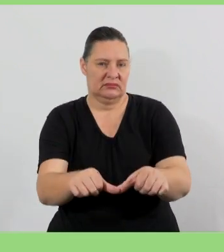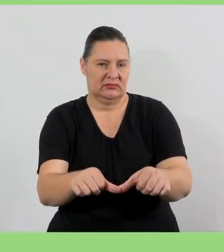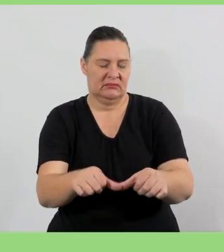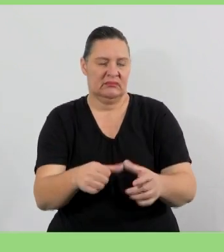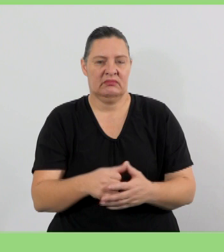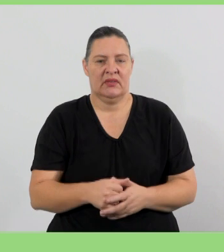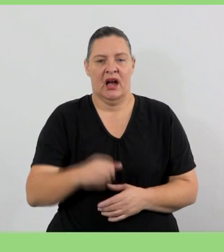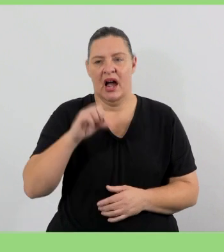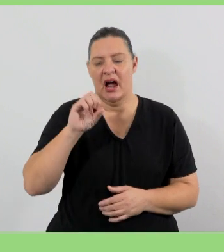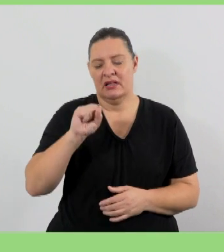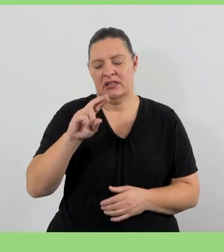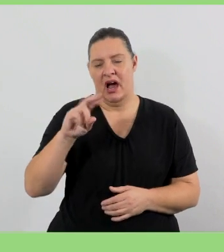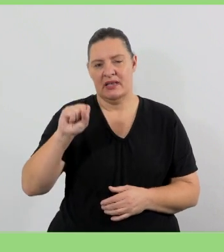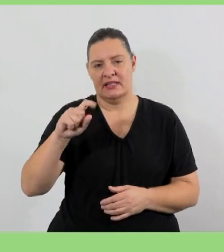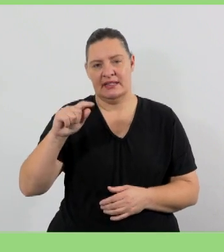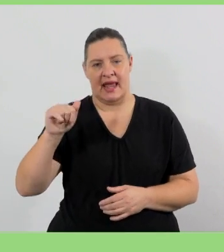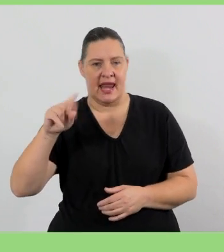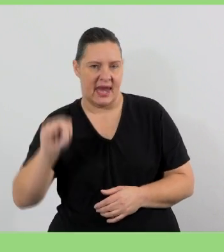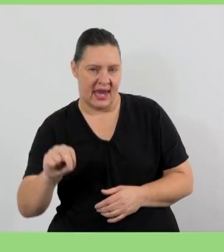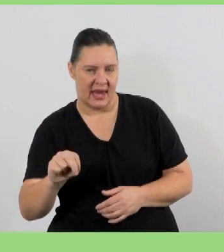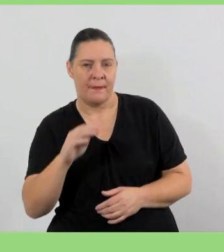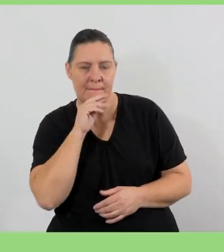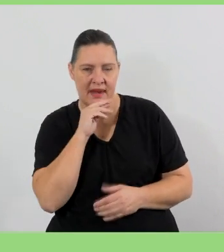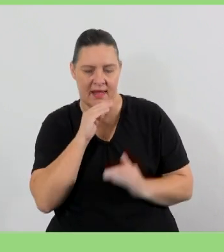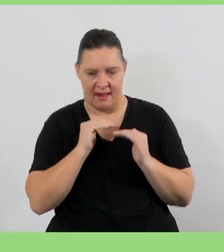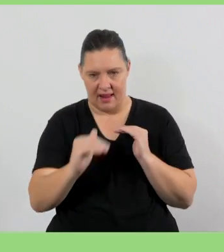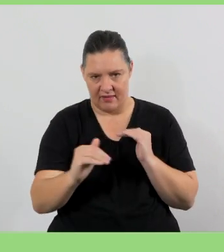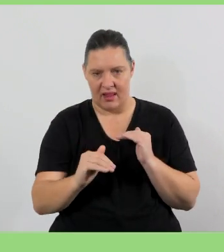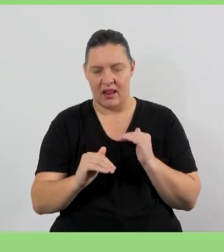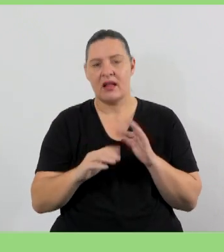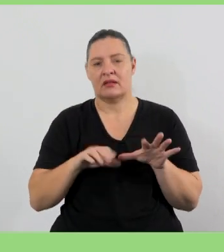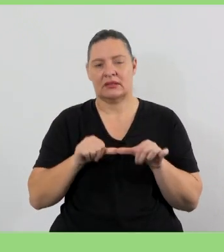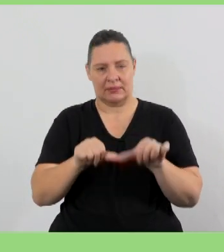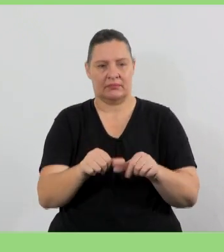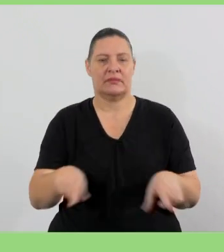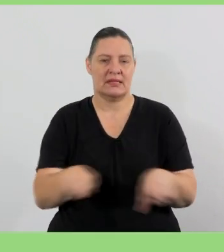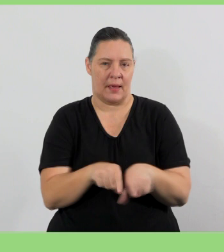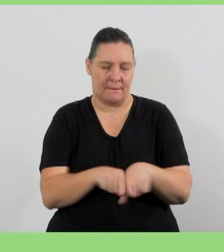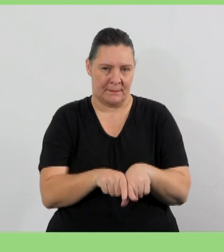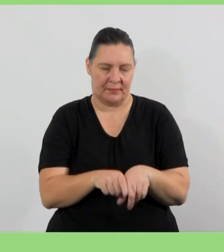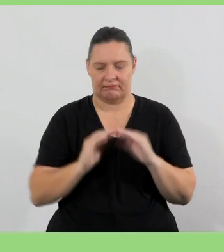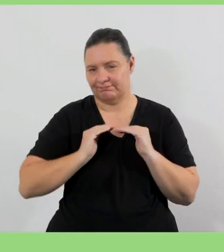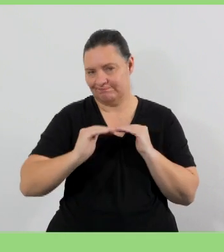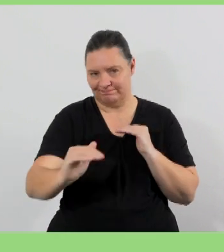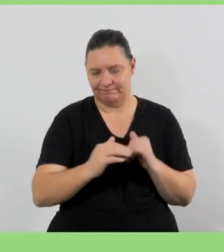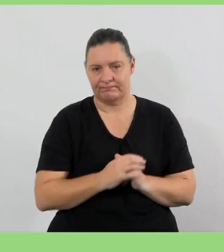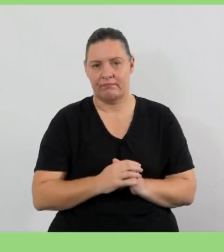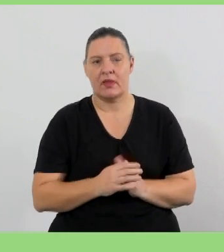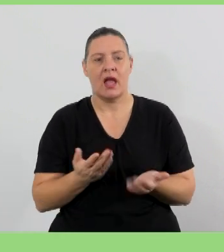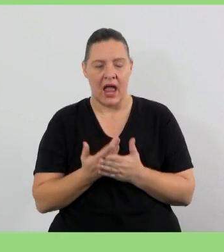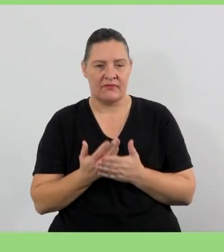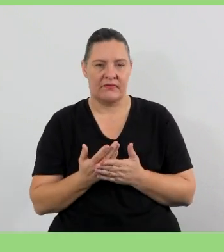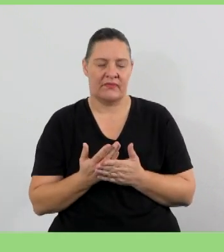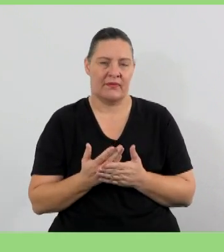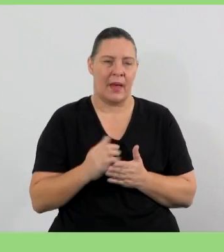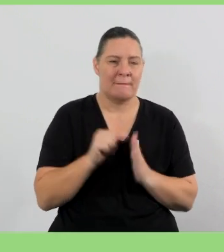is the ability to maintain something at a certain rate or level. So when you are maintaining